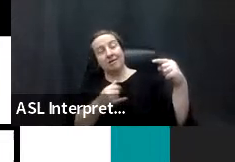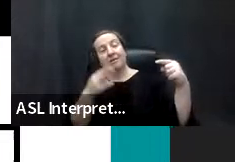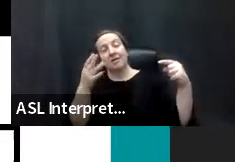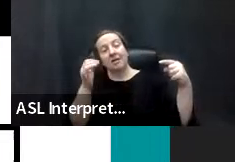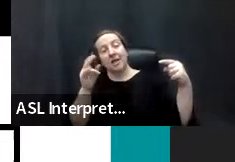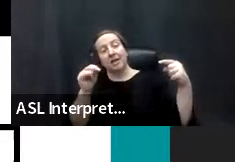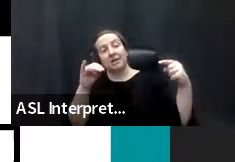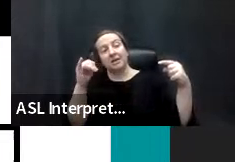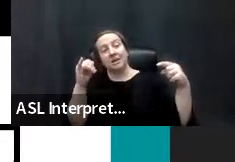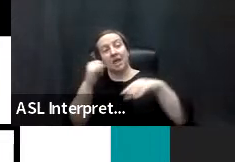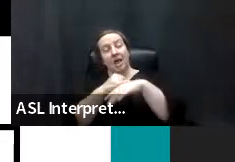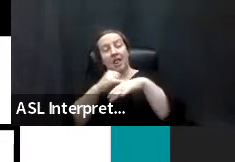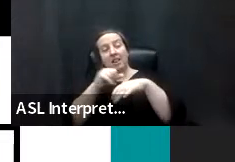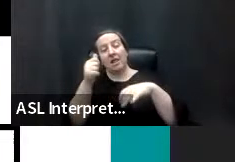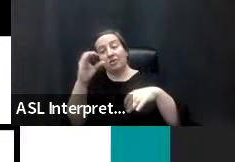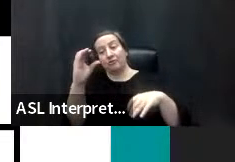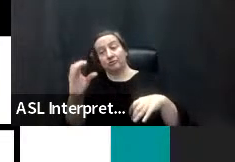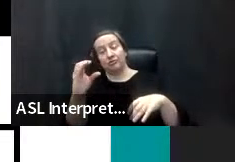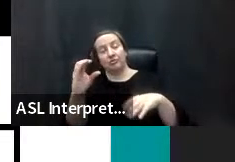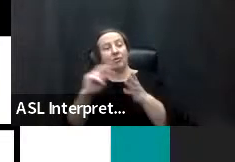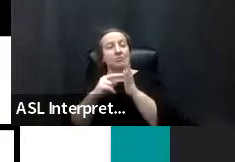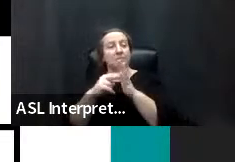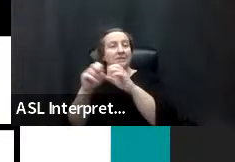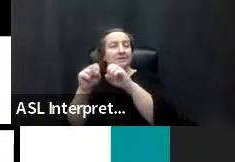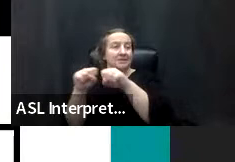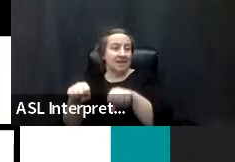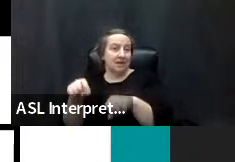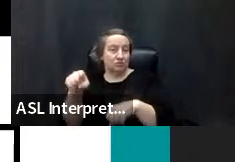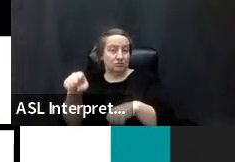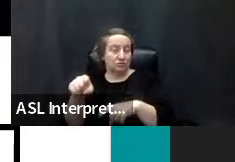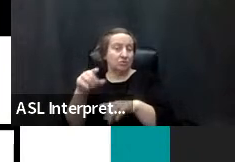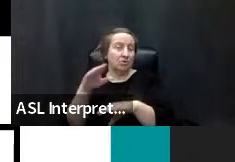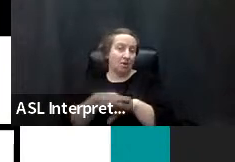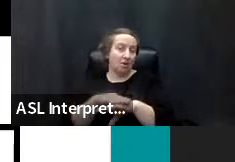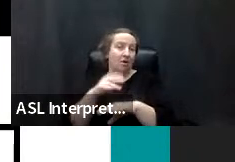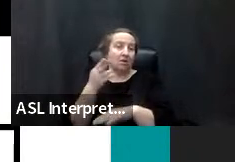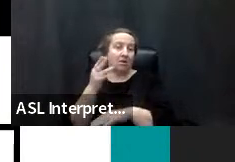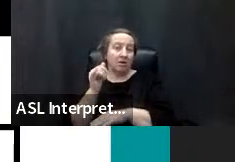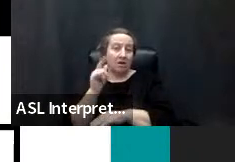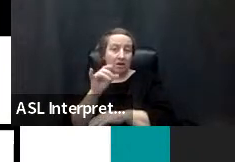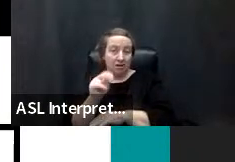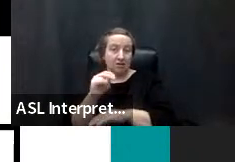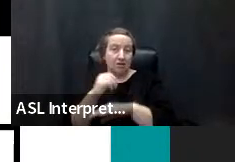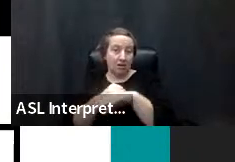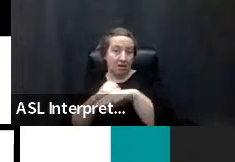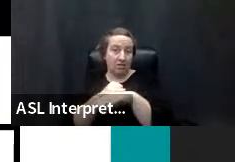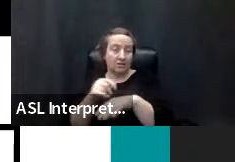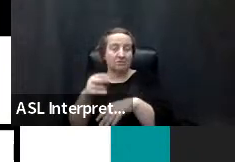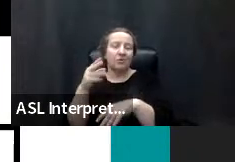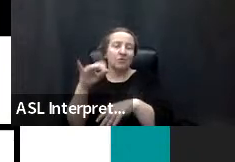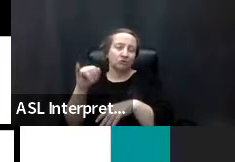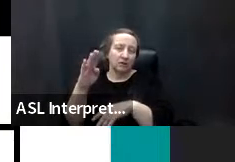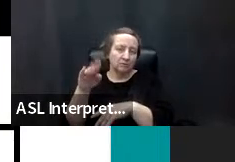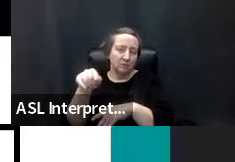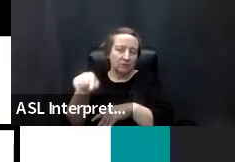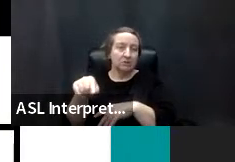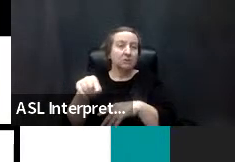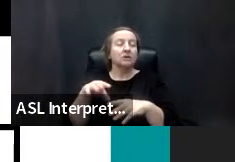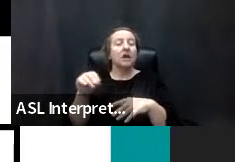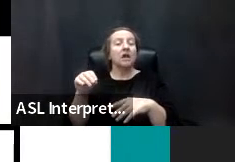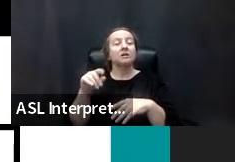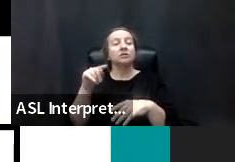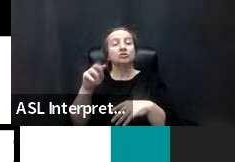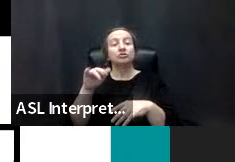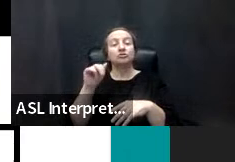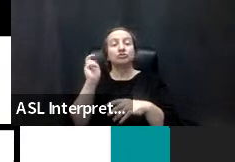another circle representing a station location that would be on Hayden Island. The transit is representative